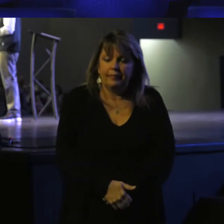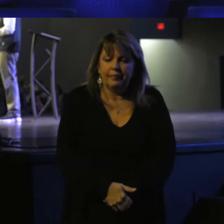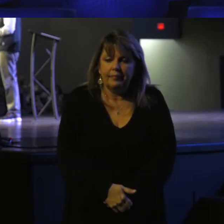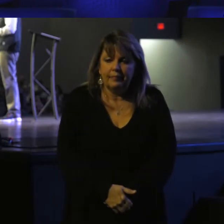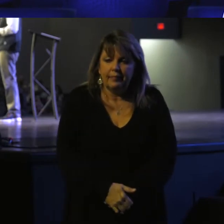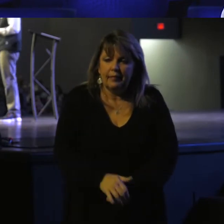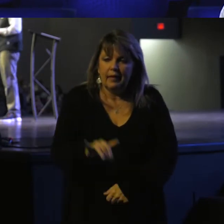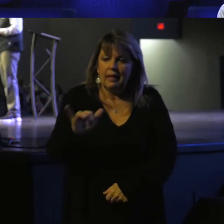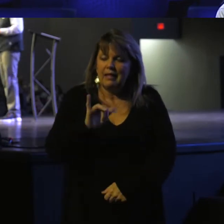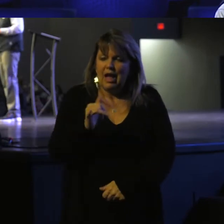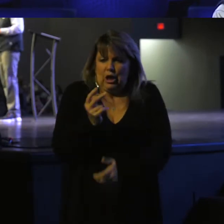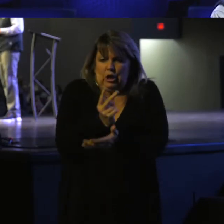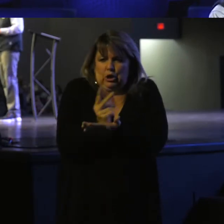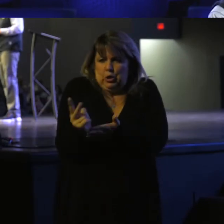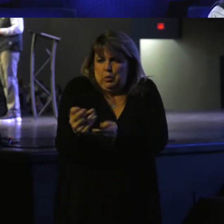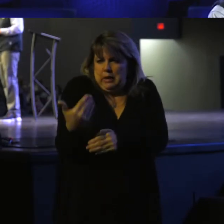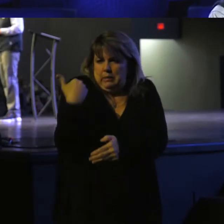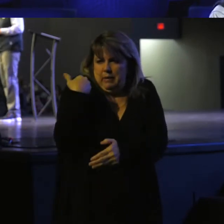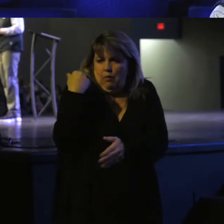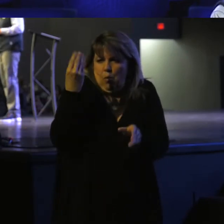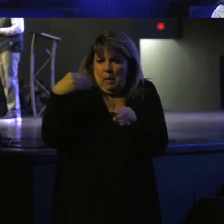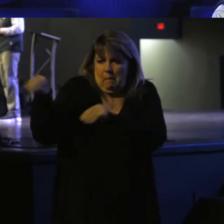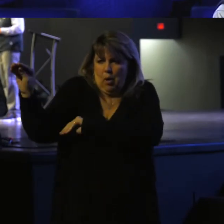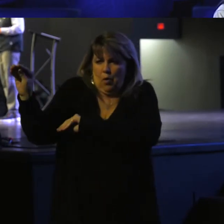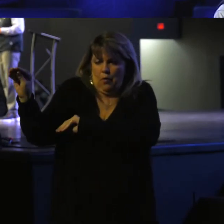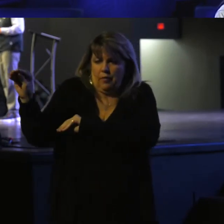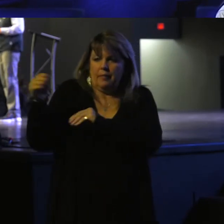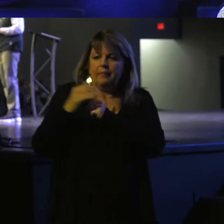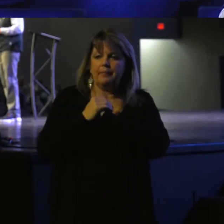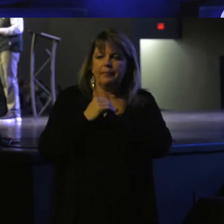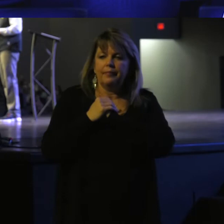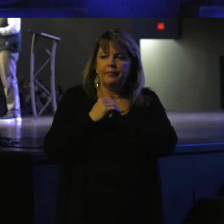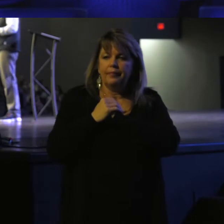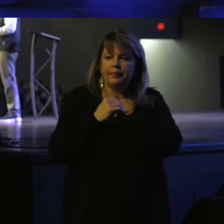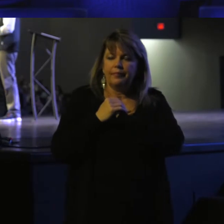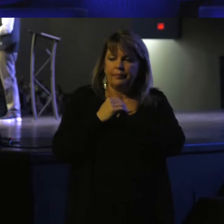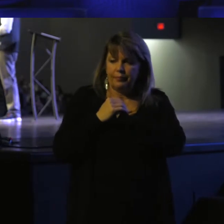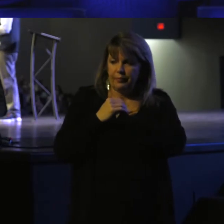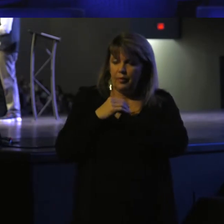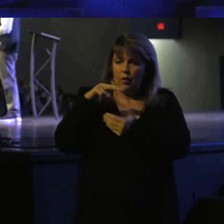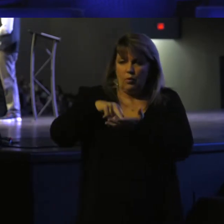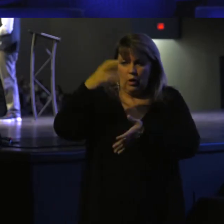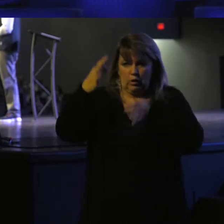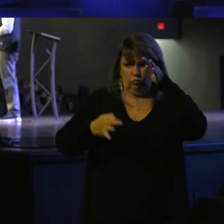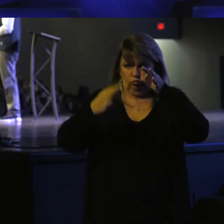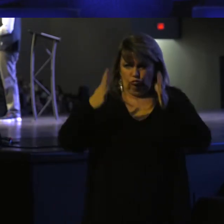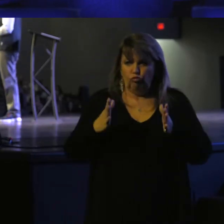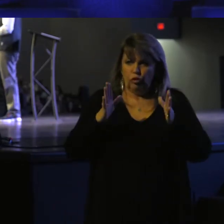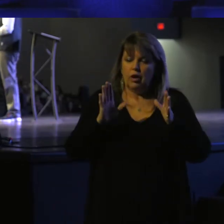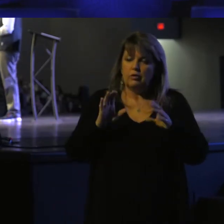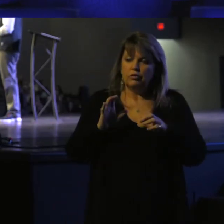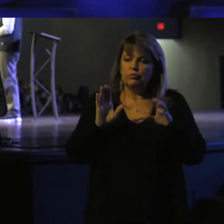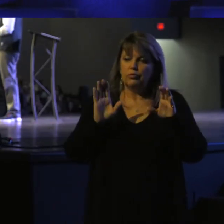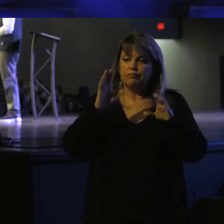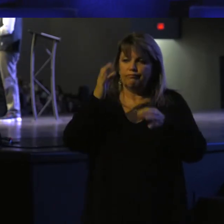And like literally 2 weeks before we moved, we stood in Judge Derwin Webb's courtroom,